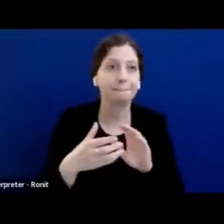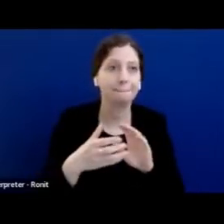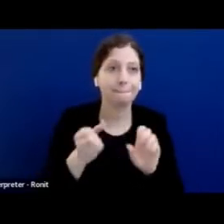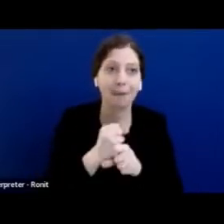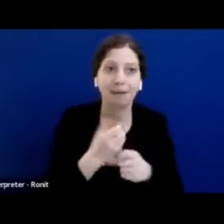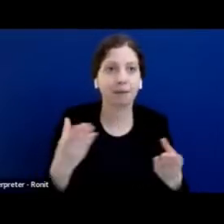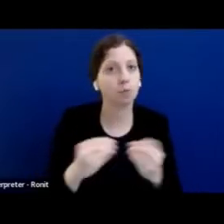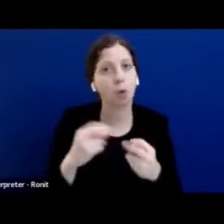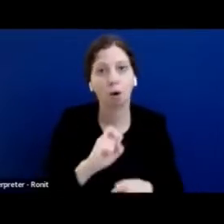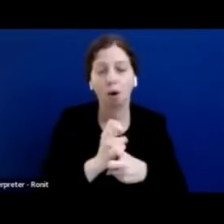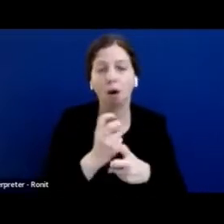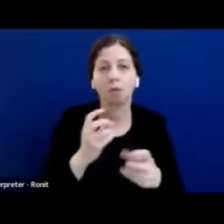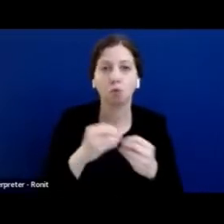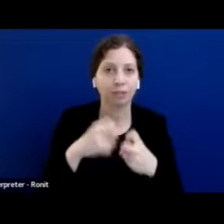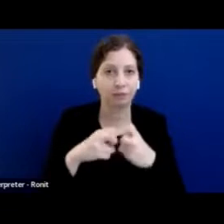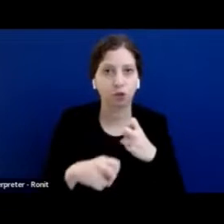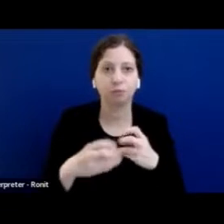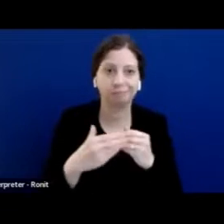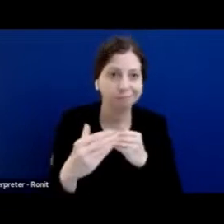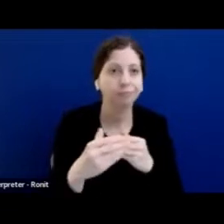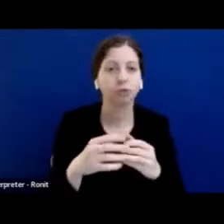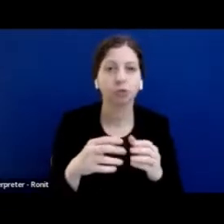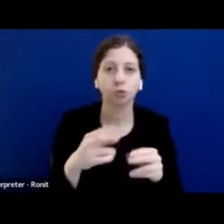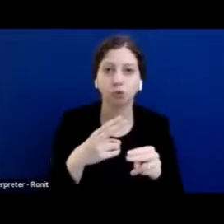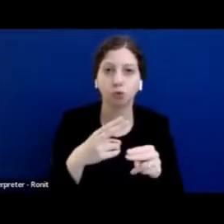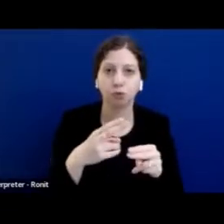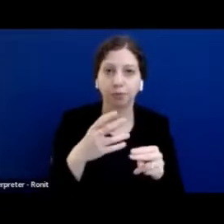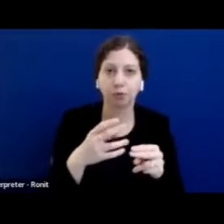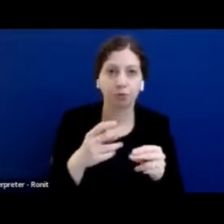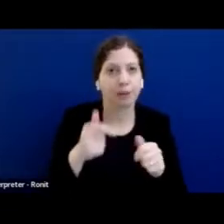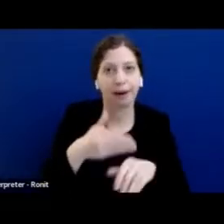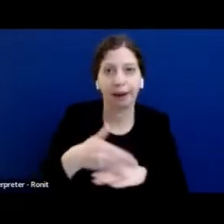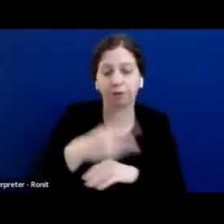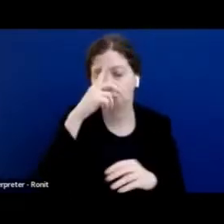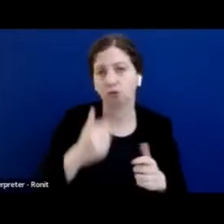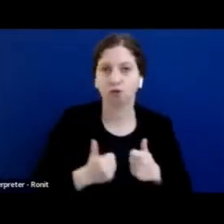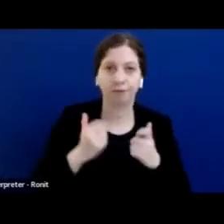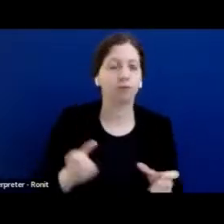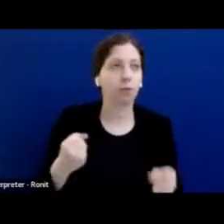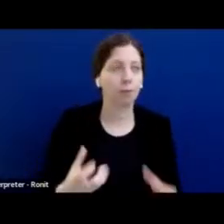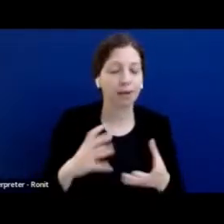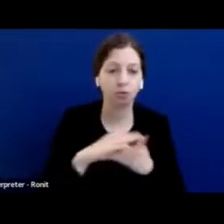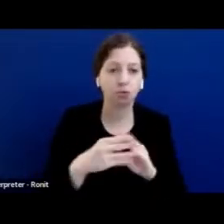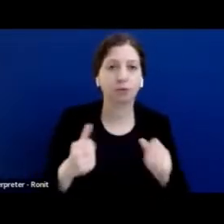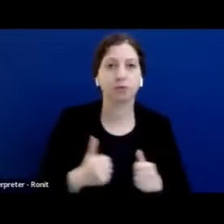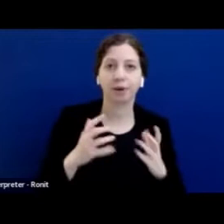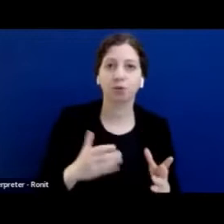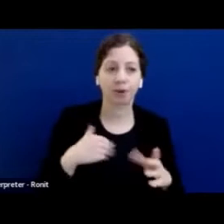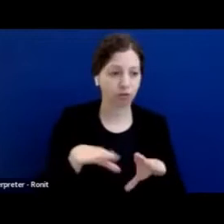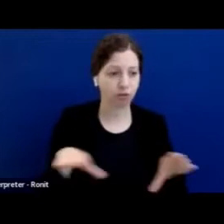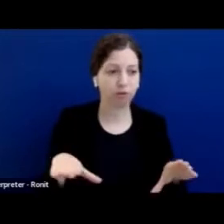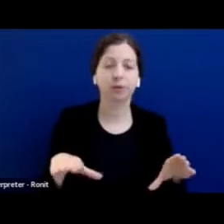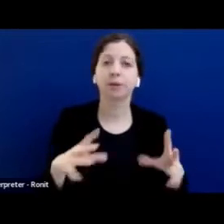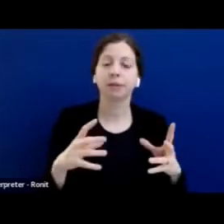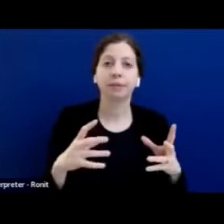more difficult in the short term for survivors, where we have so many stories of survivors who had children who very, very much didn't